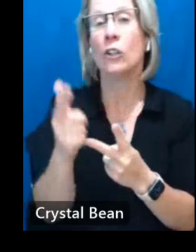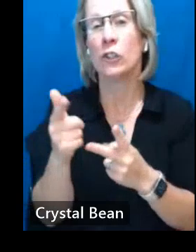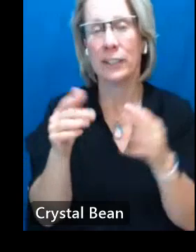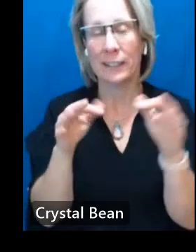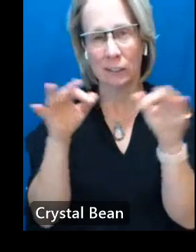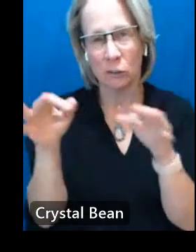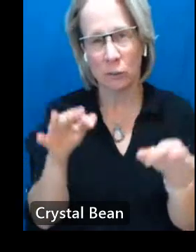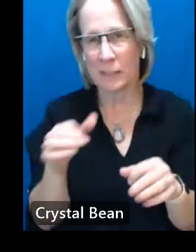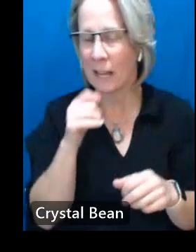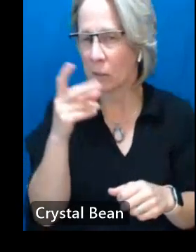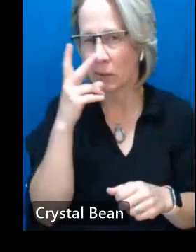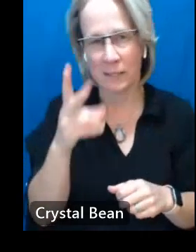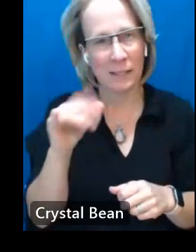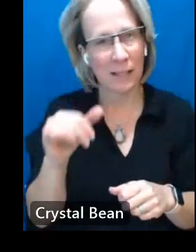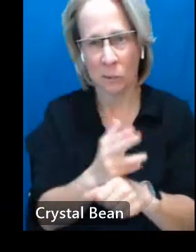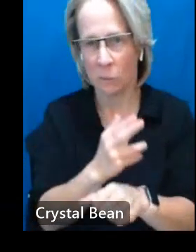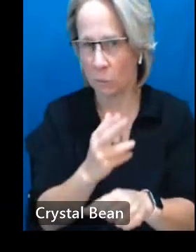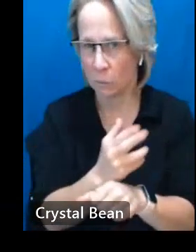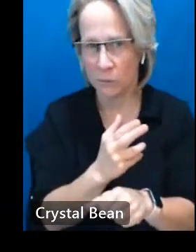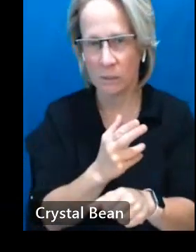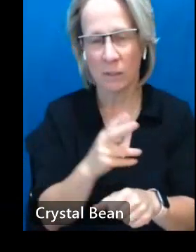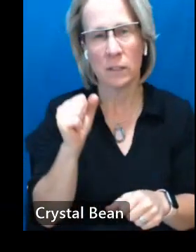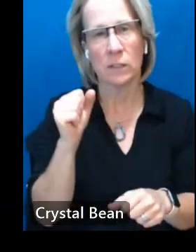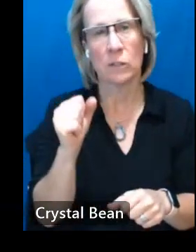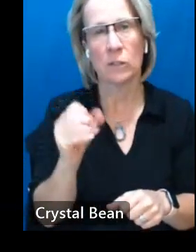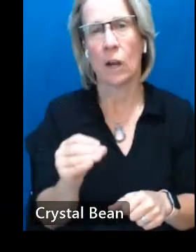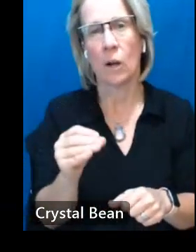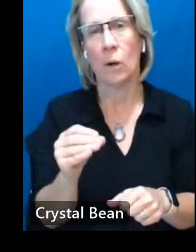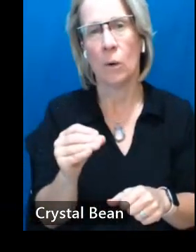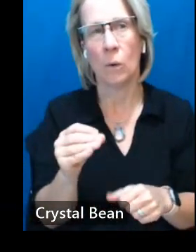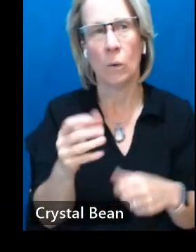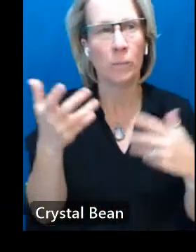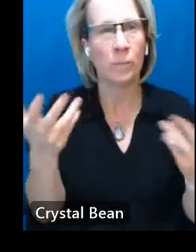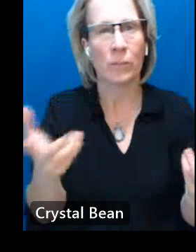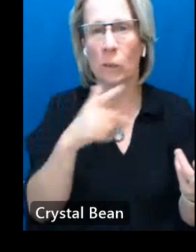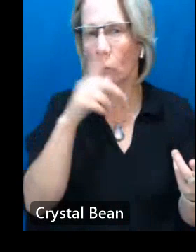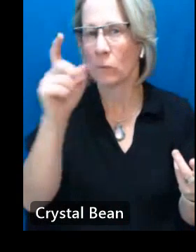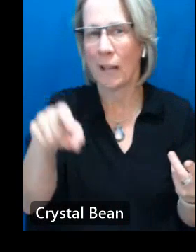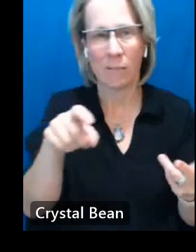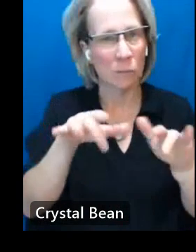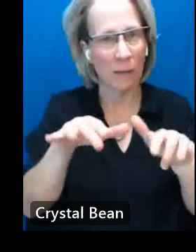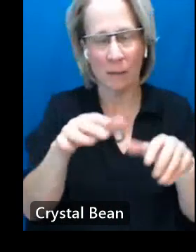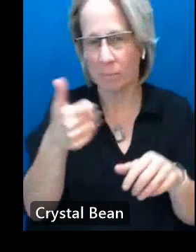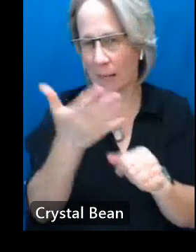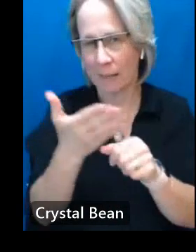It's optional, so you don't necessarily have to put anything in that field.